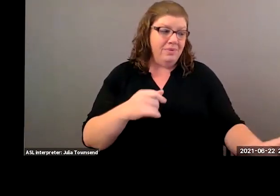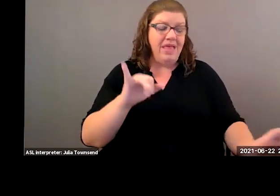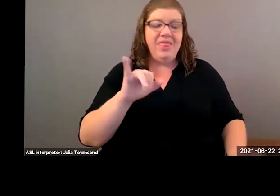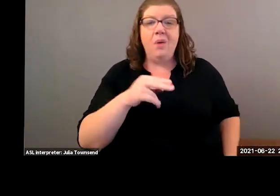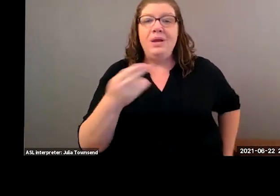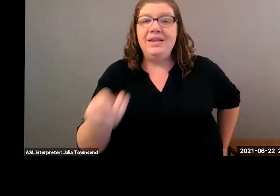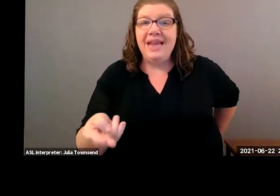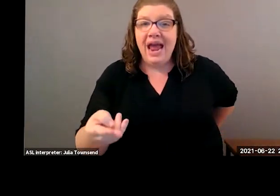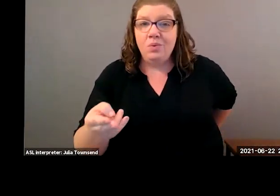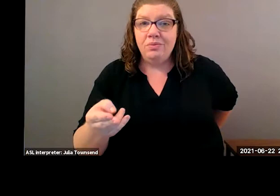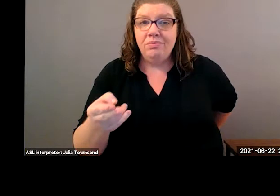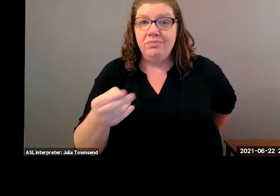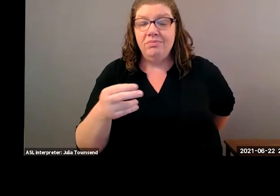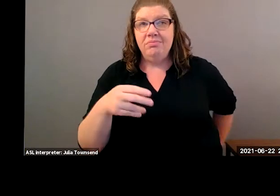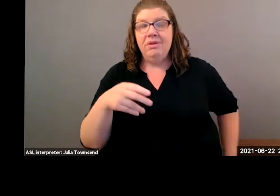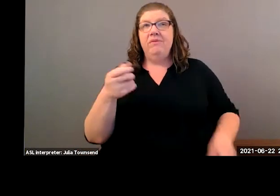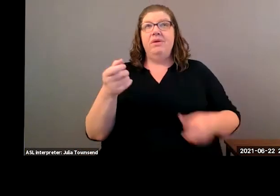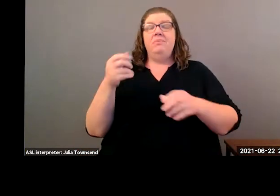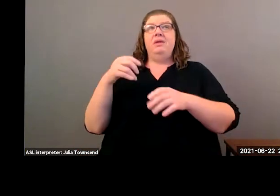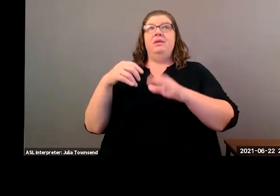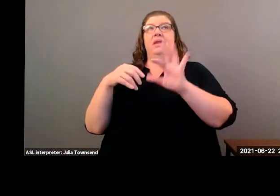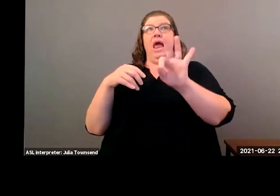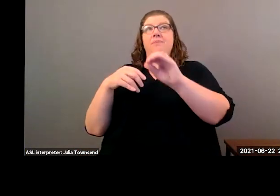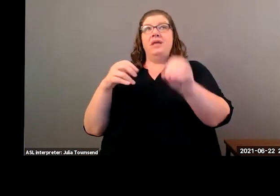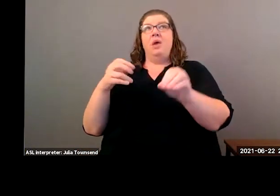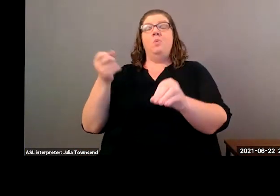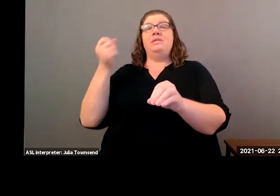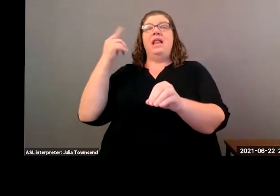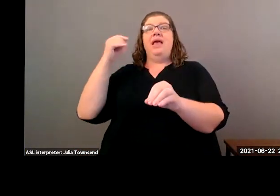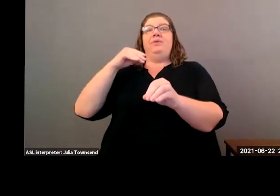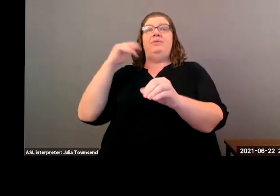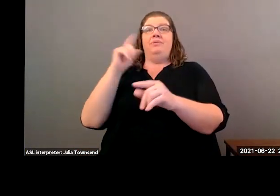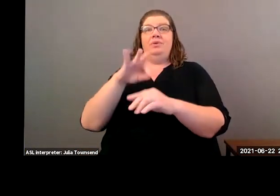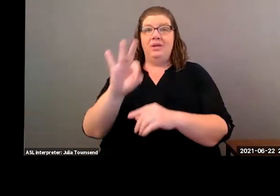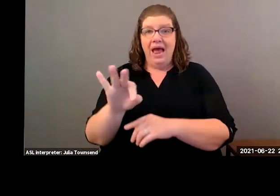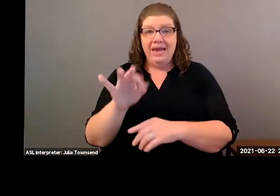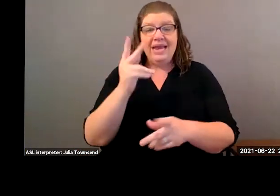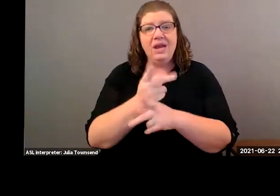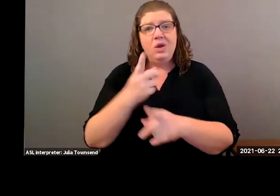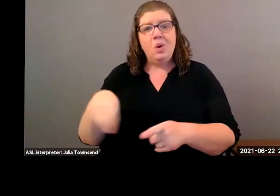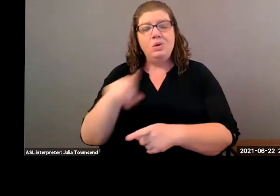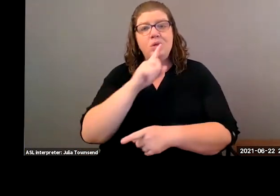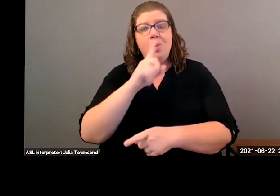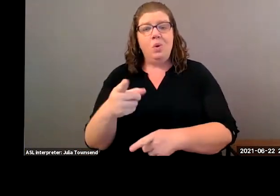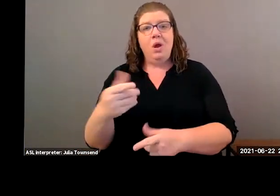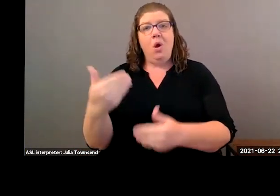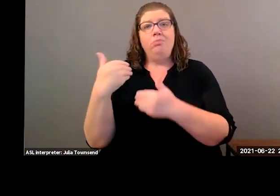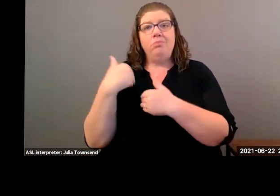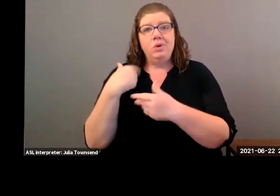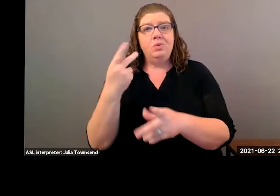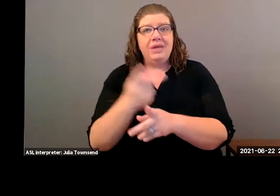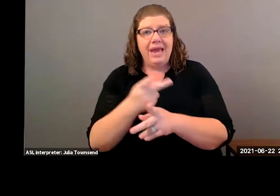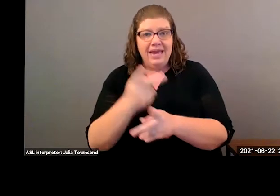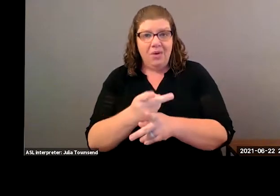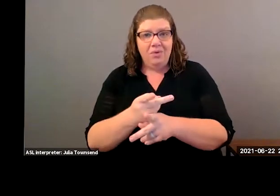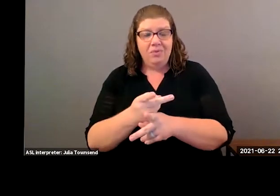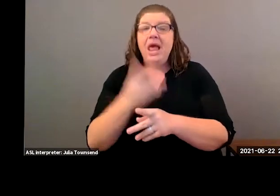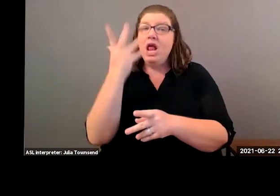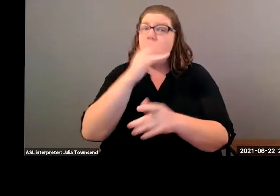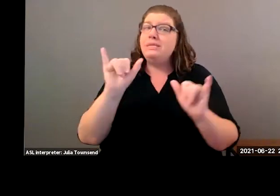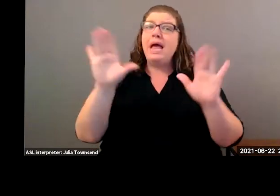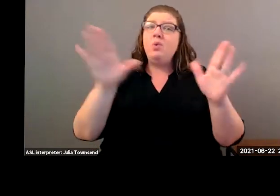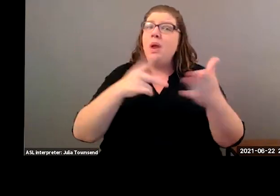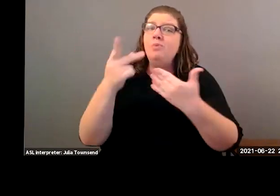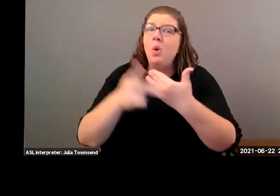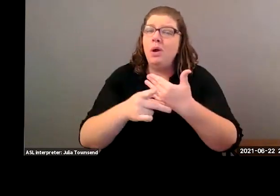you to really take care of those that really need it. And by law, we're obligated to take care of, but it looks like a great program. So thank